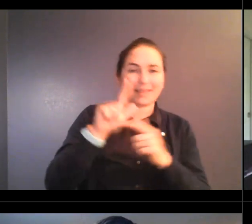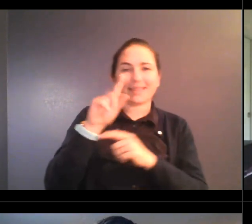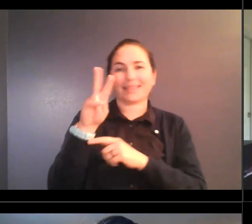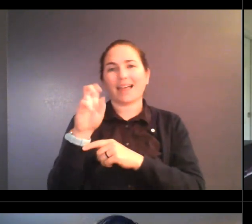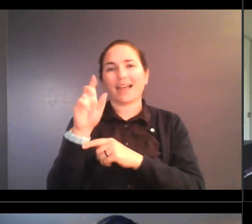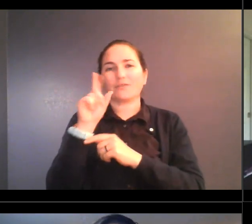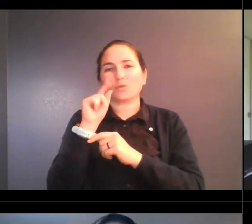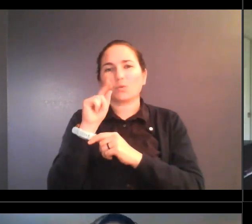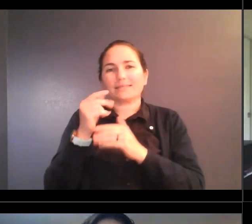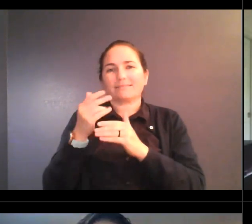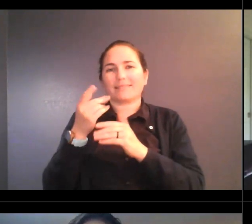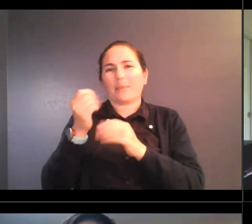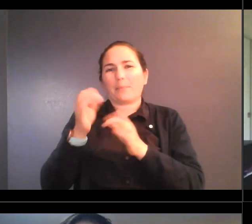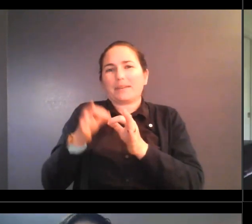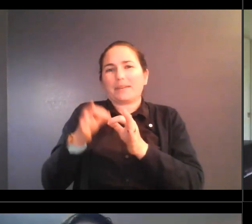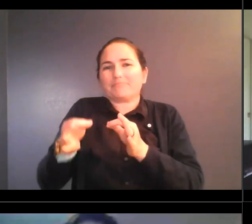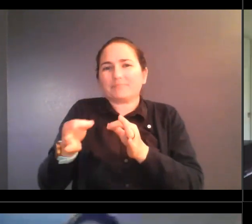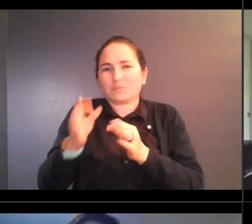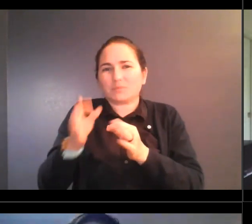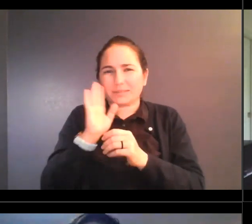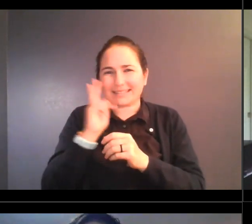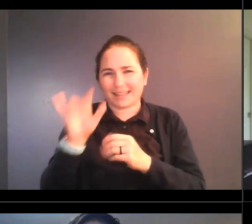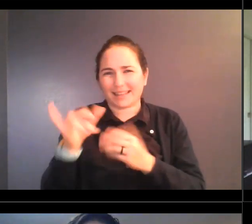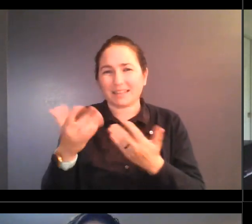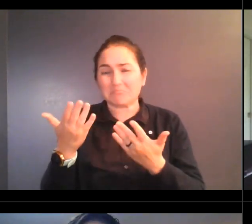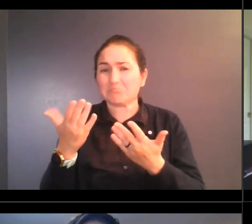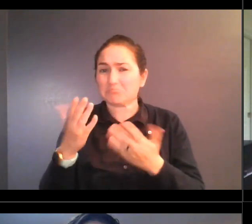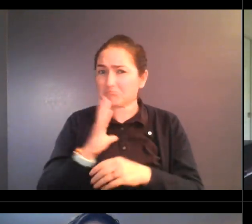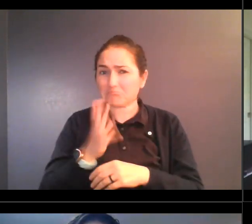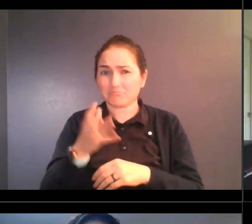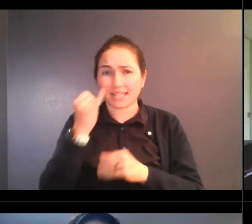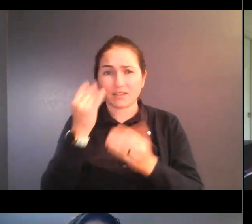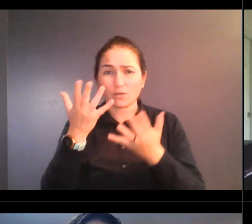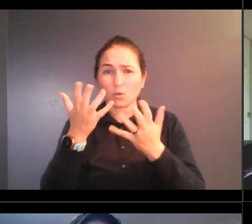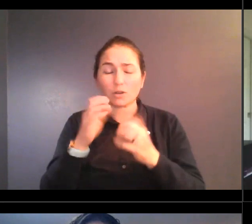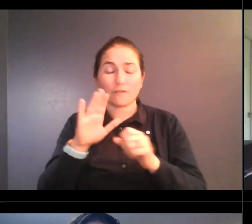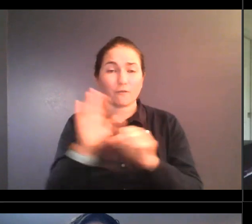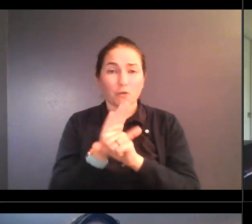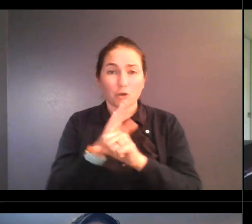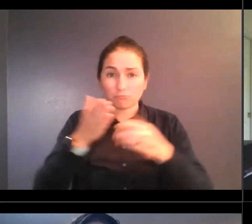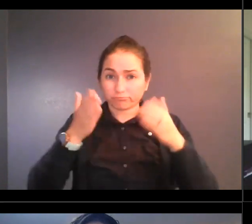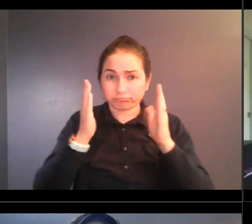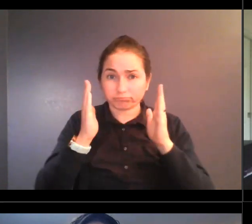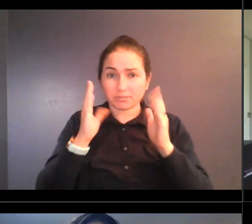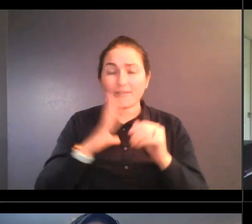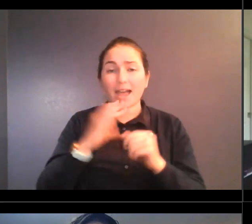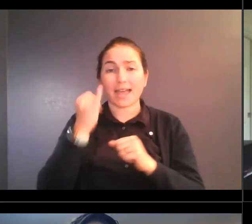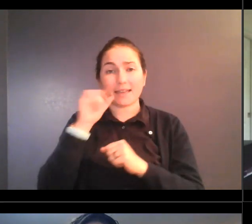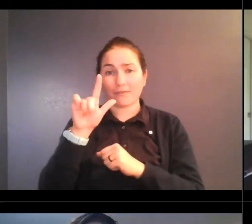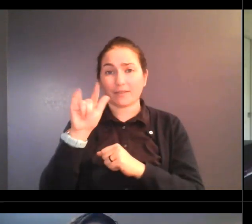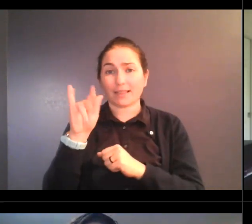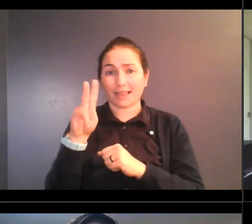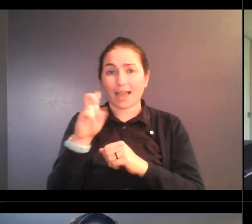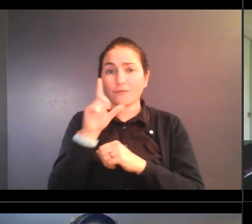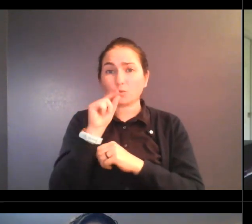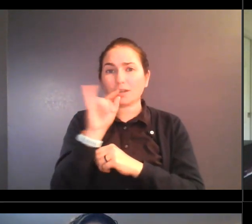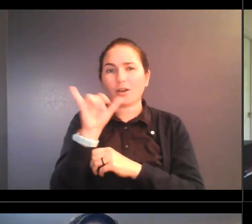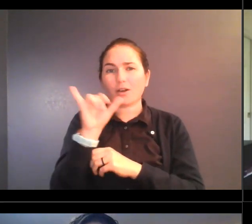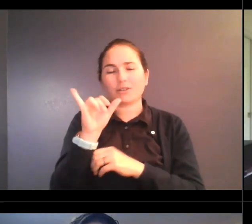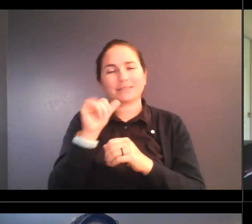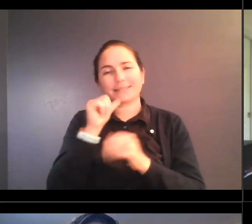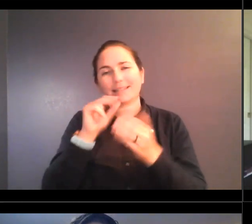a little bit later. So you'll see a little bit of a delay. That's fine if you want to give your full attention. I think if you're live tweeting something, you also don't need to